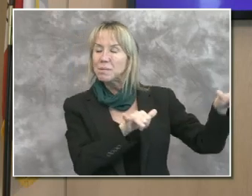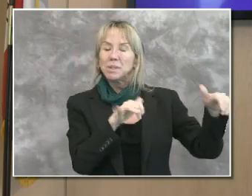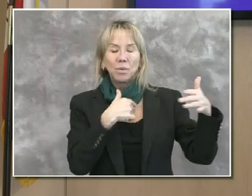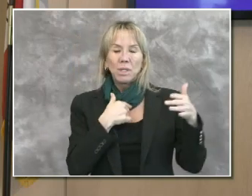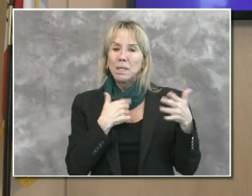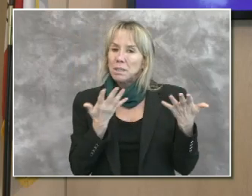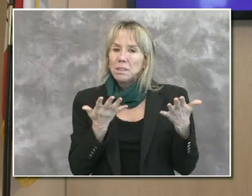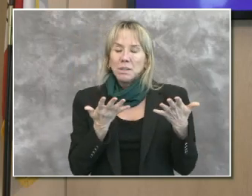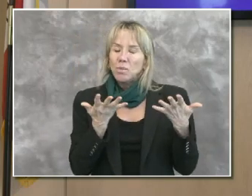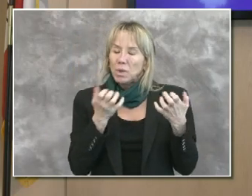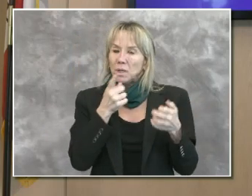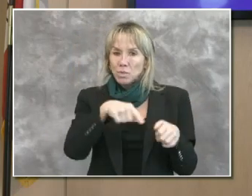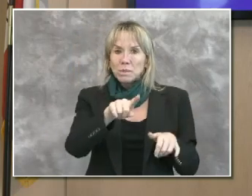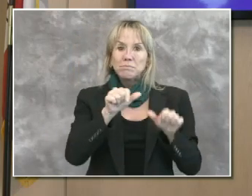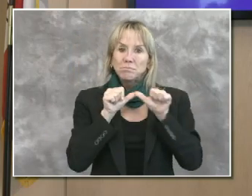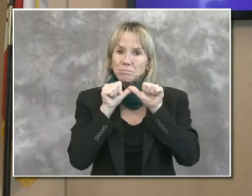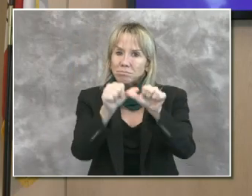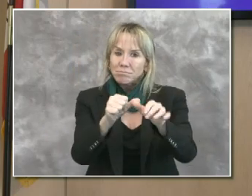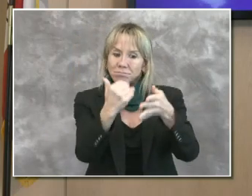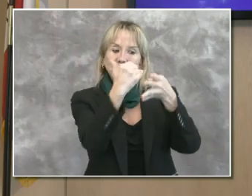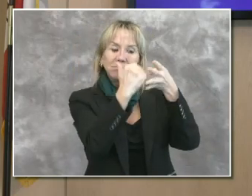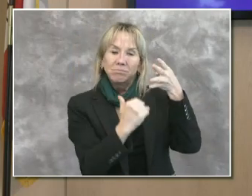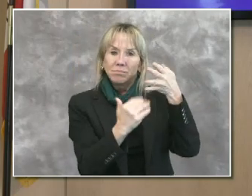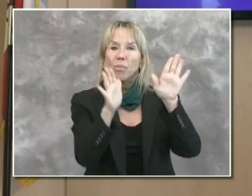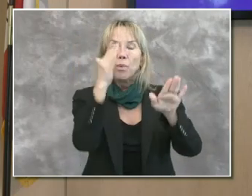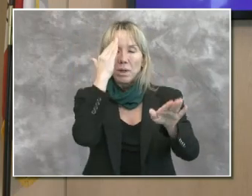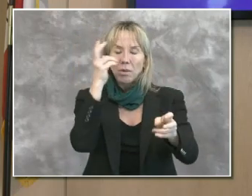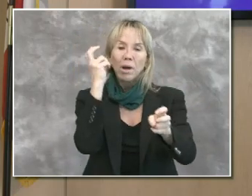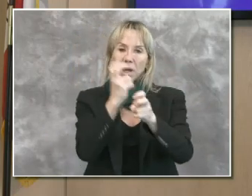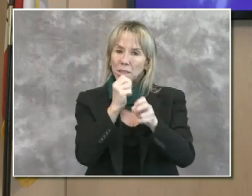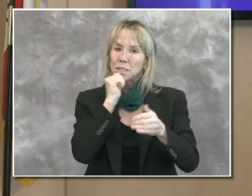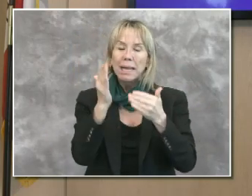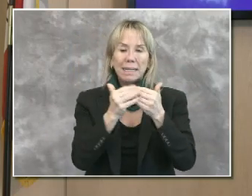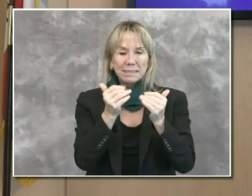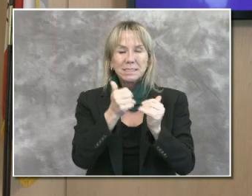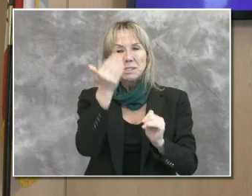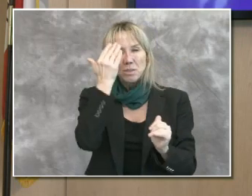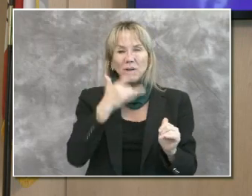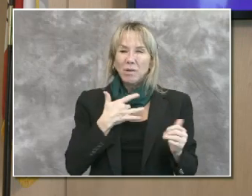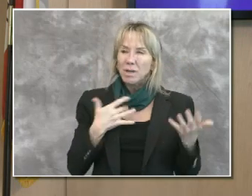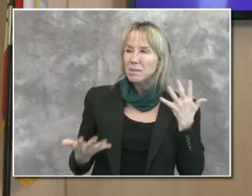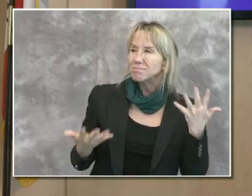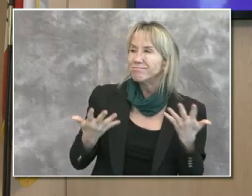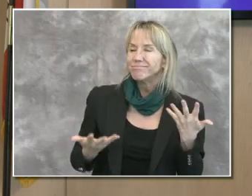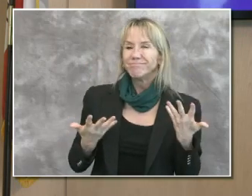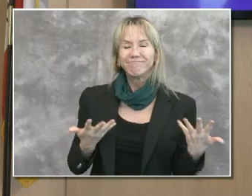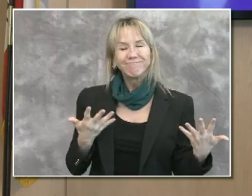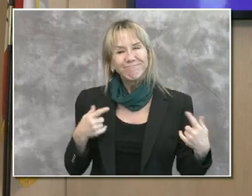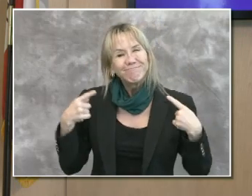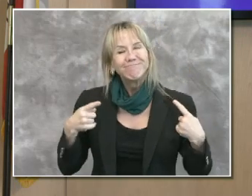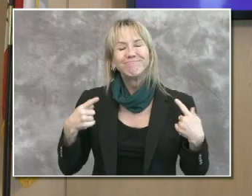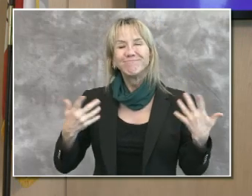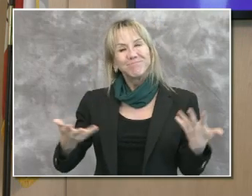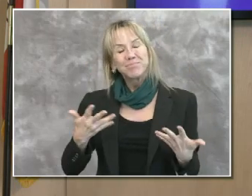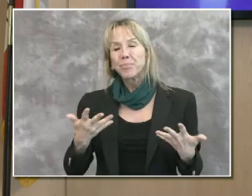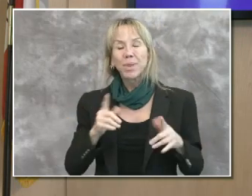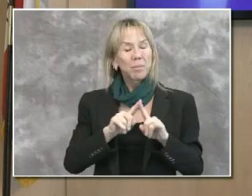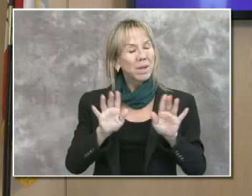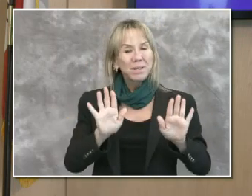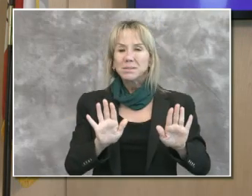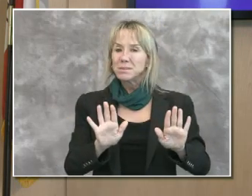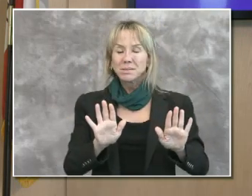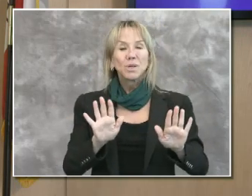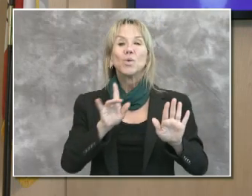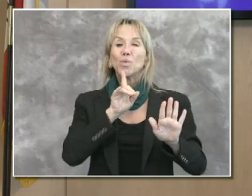adhere to the guidance to stay strong. We know that it's difficult. We know that it's challenging. But you can't begin to move forward until